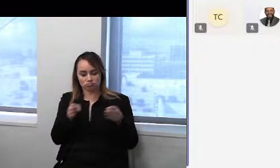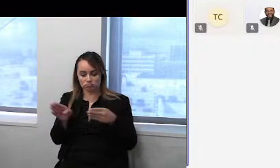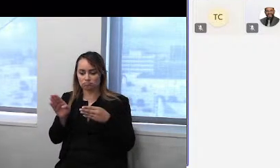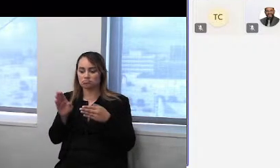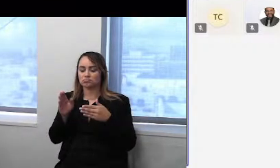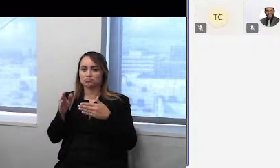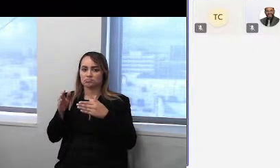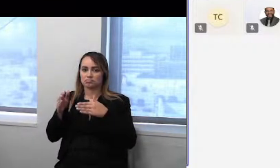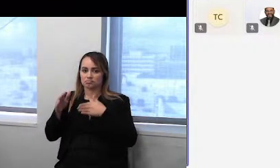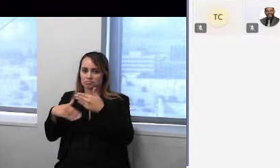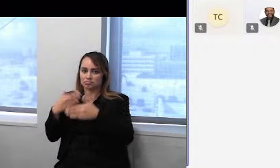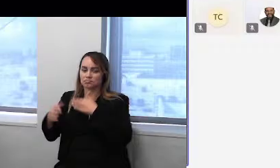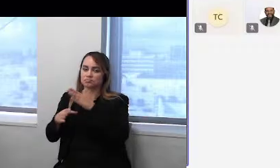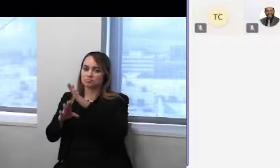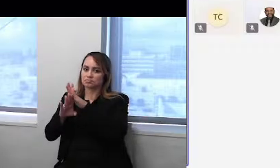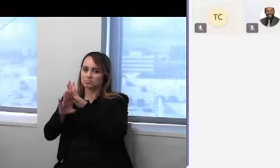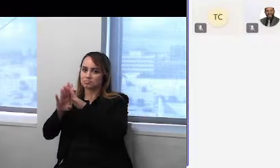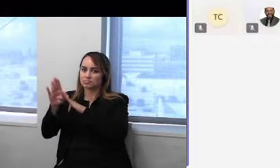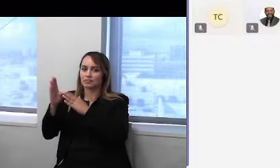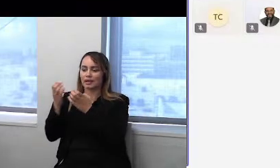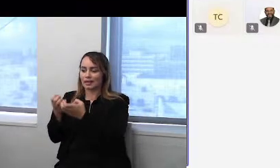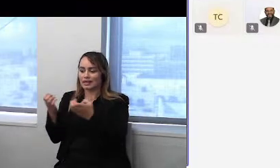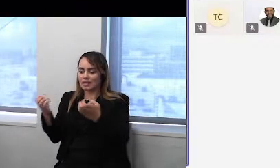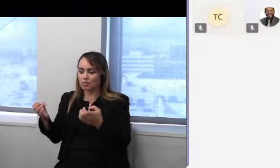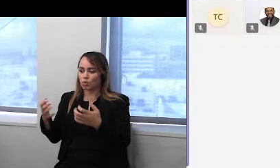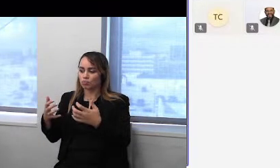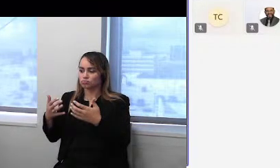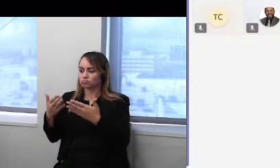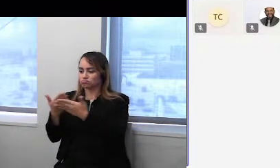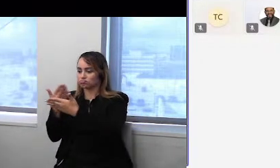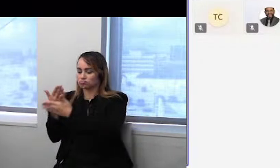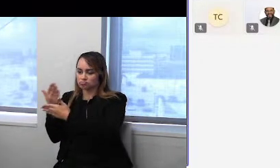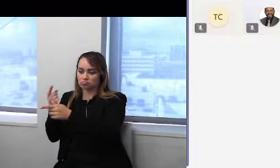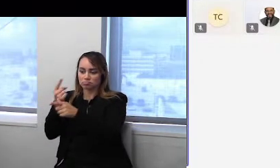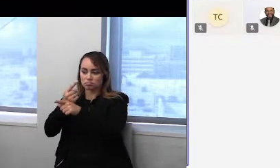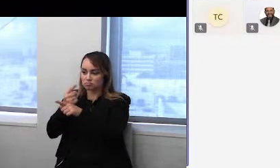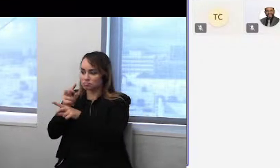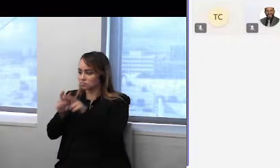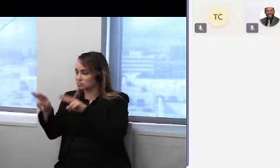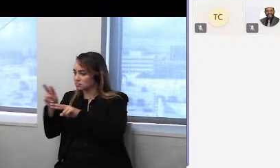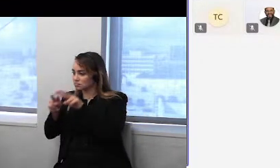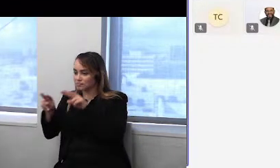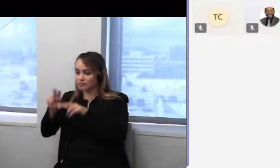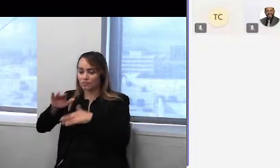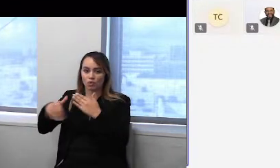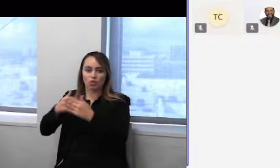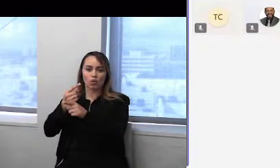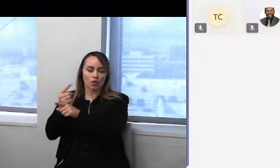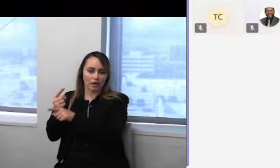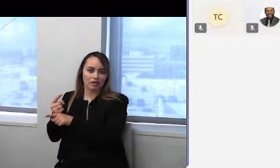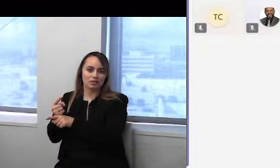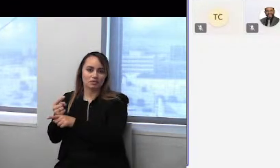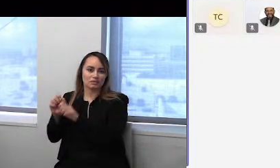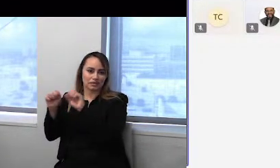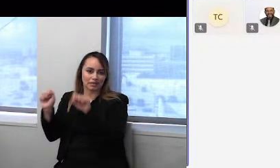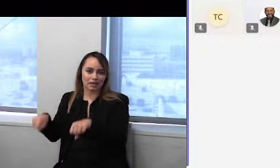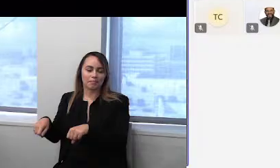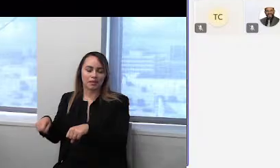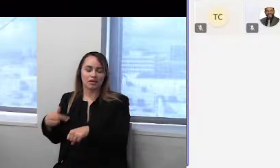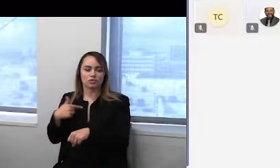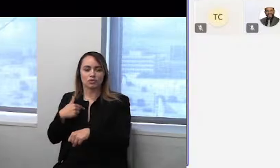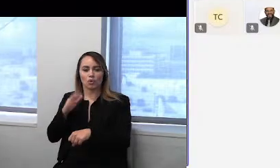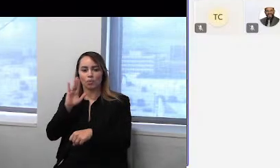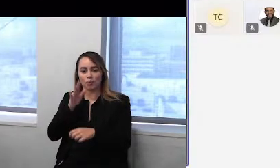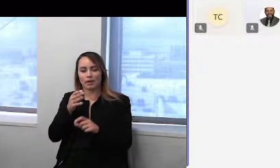the modeling certainty that we have with the dynamics of the system, and I'm going to be very specific on what I mean, which